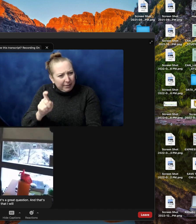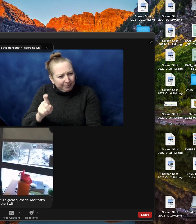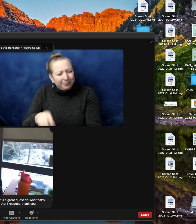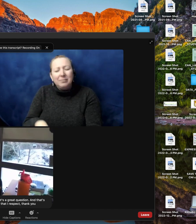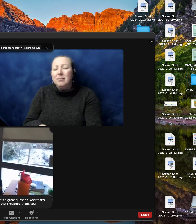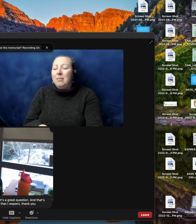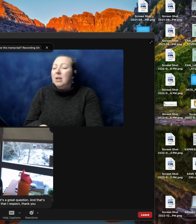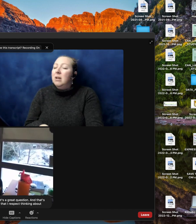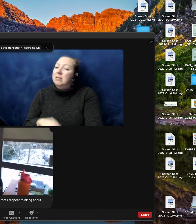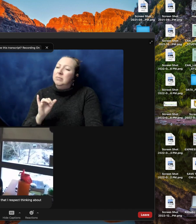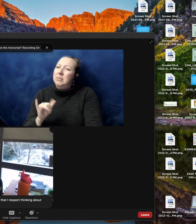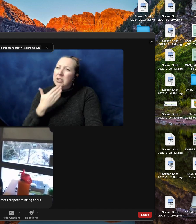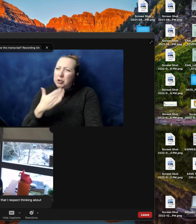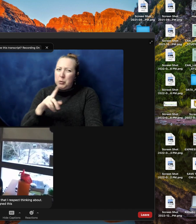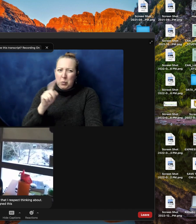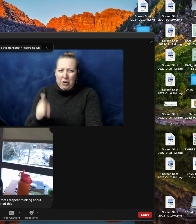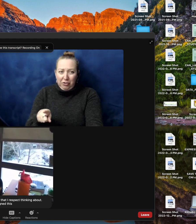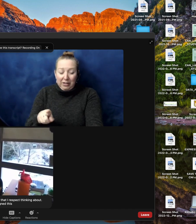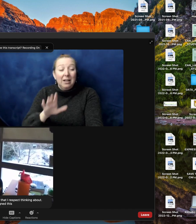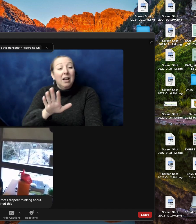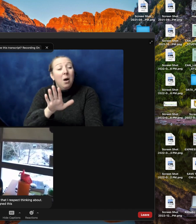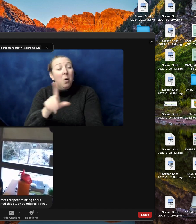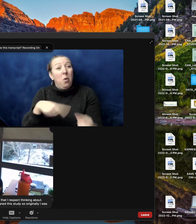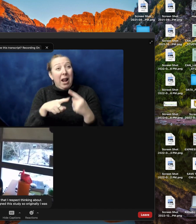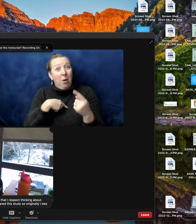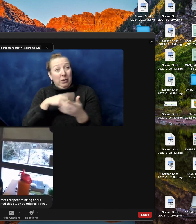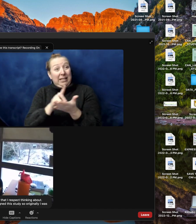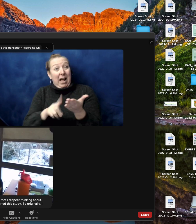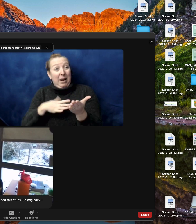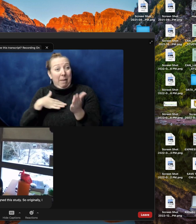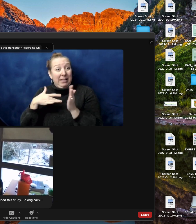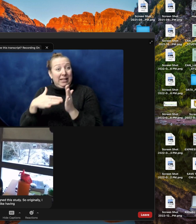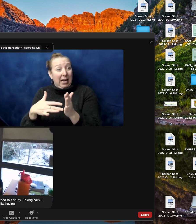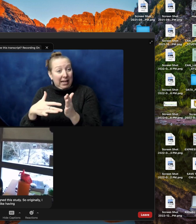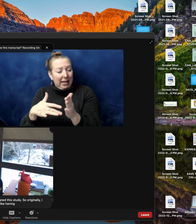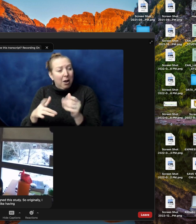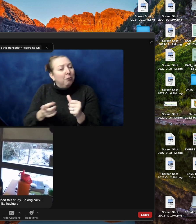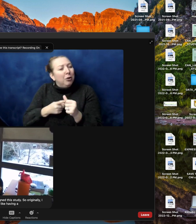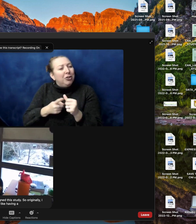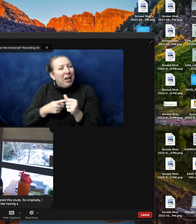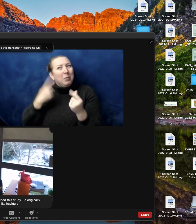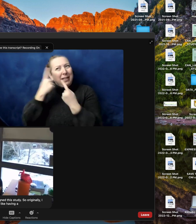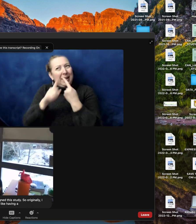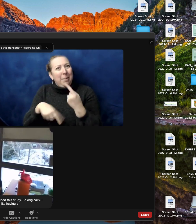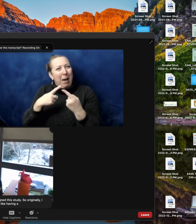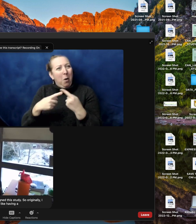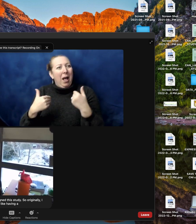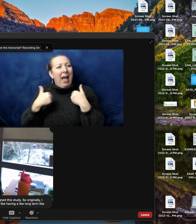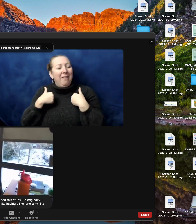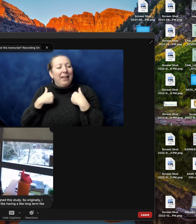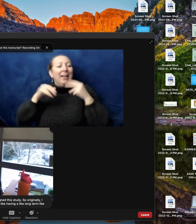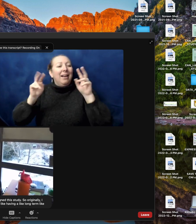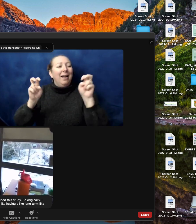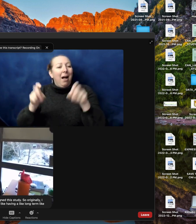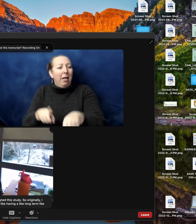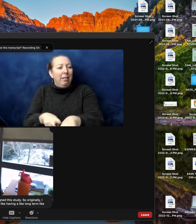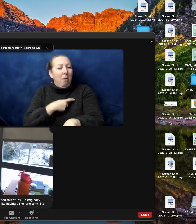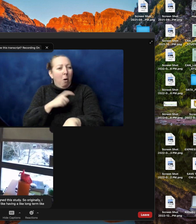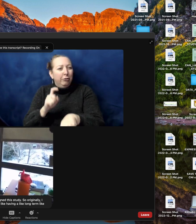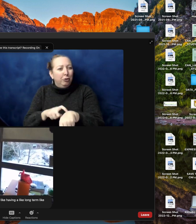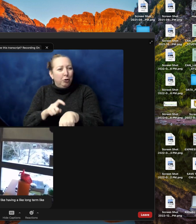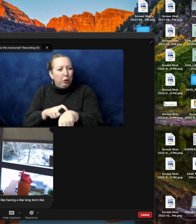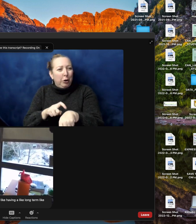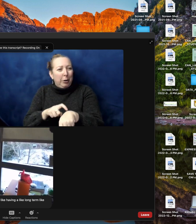about when I was designing the study. So originally I was considering like having a like long-term like you